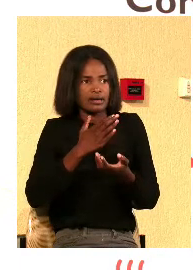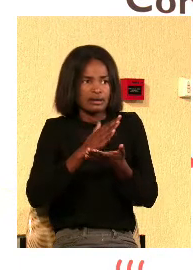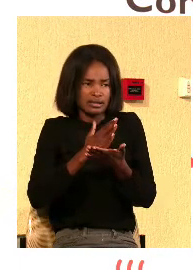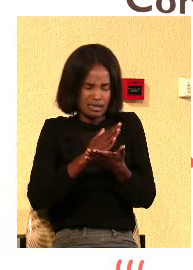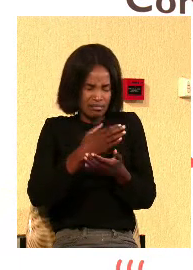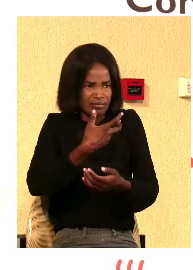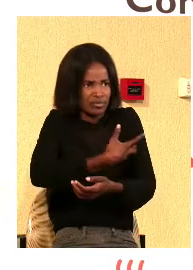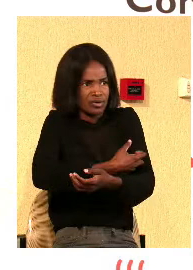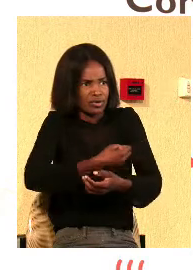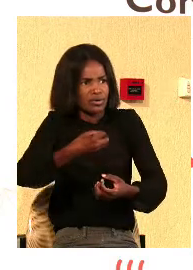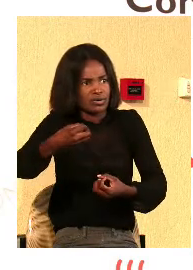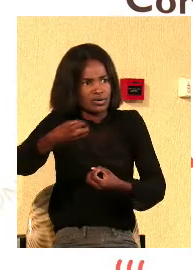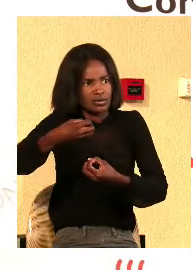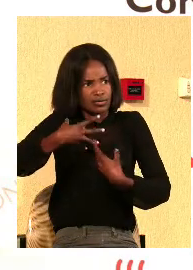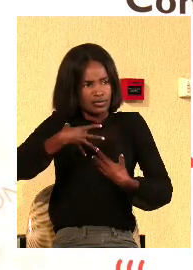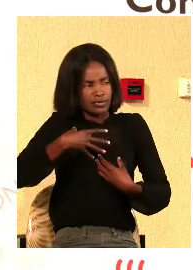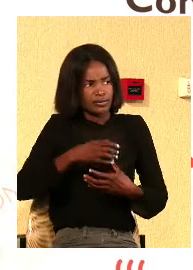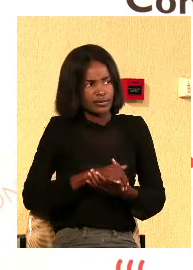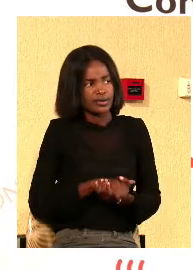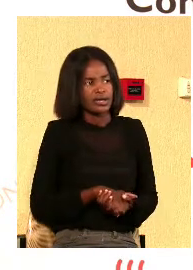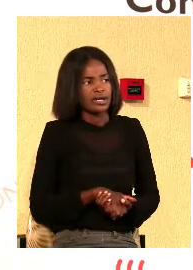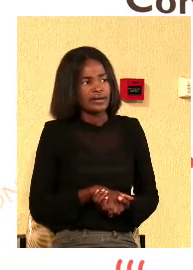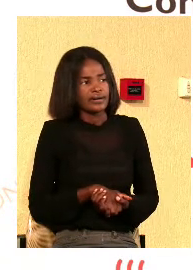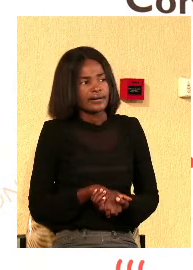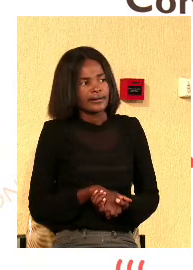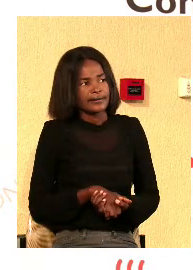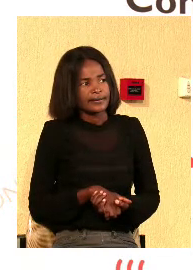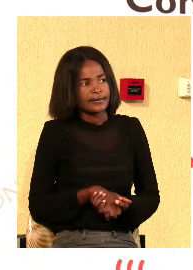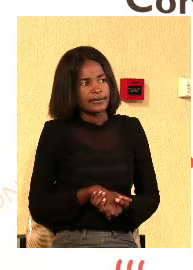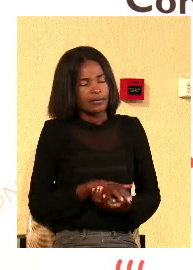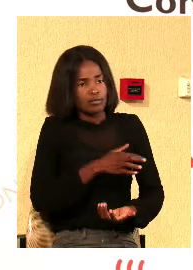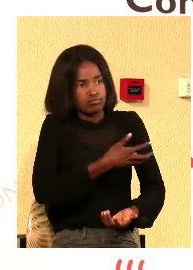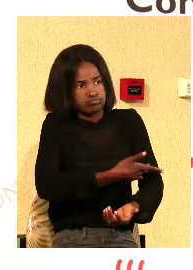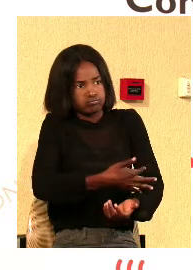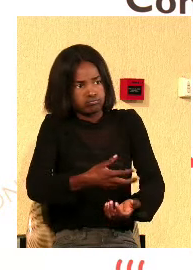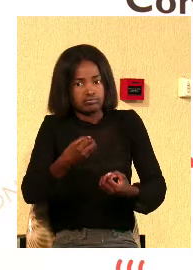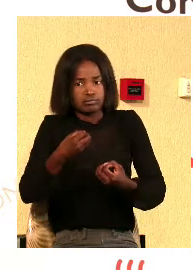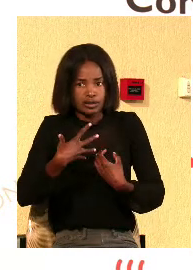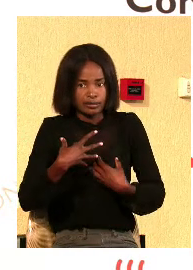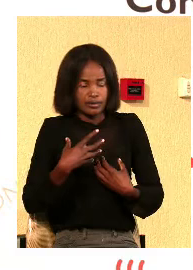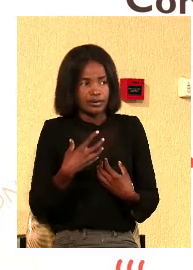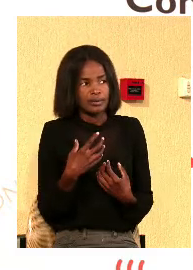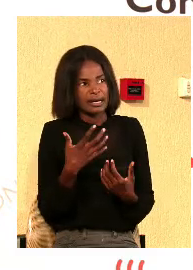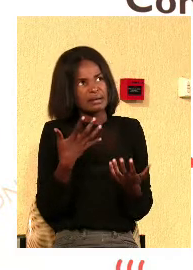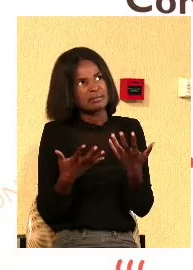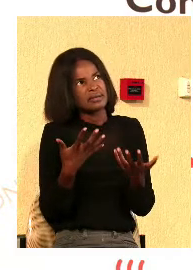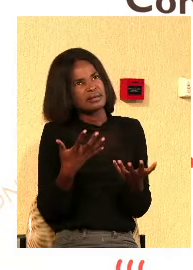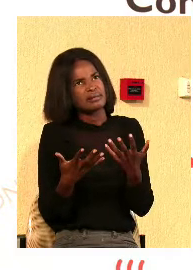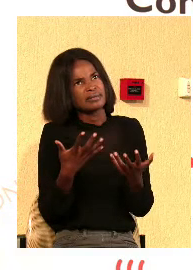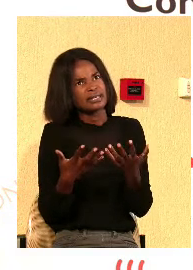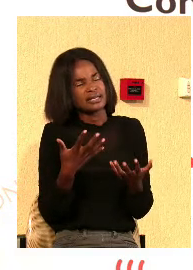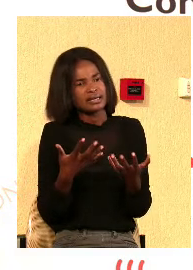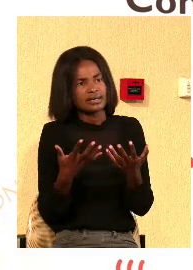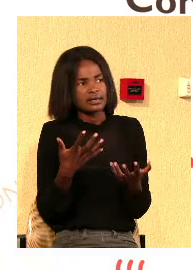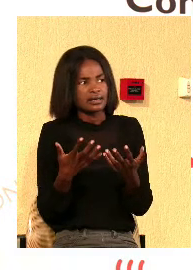And we have so far if I may not be speaking under